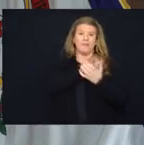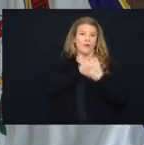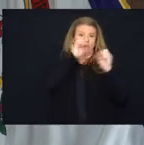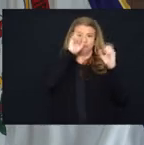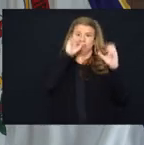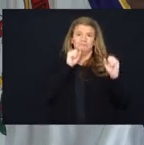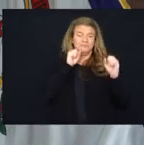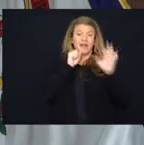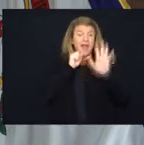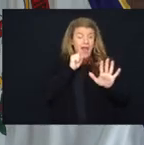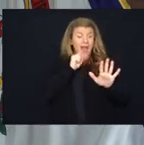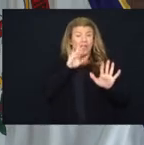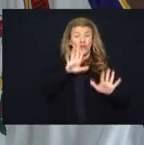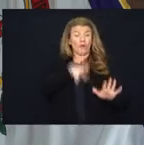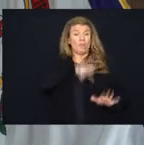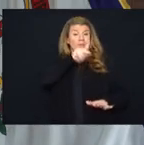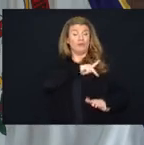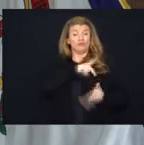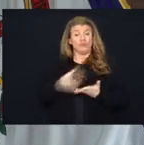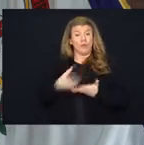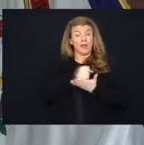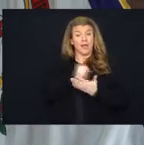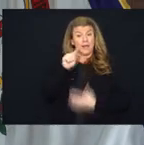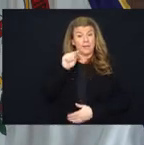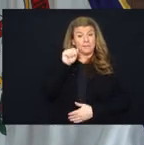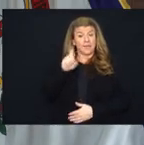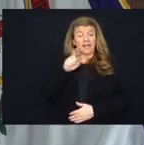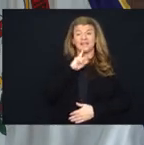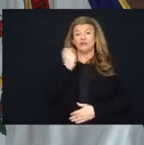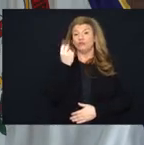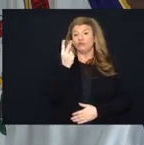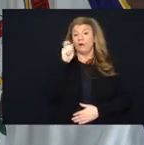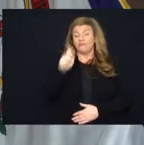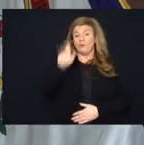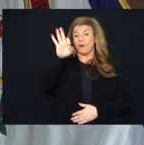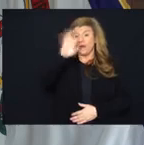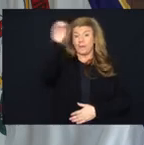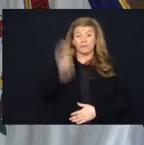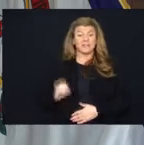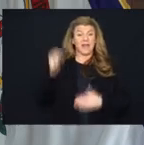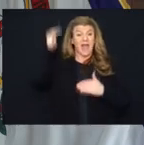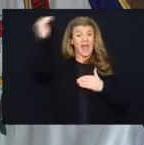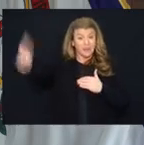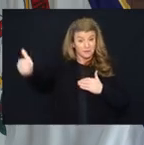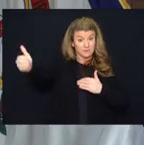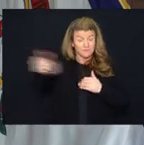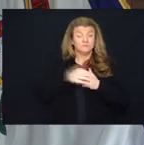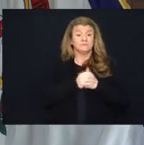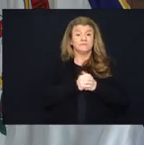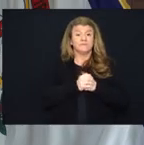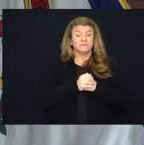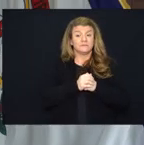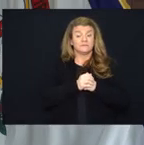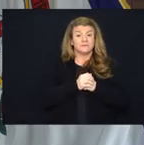Think about your personal income tax in the state of West Virginia is 12.9% ahead. Your,